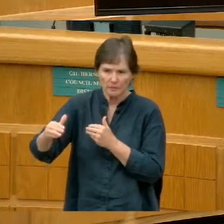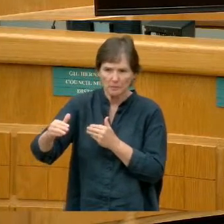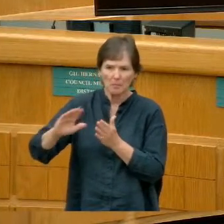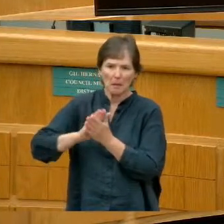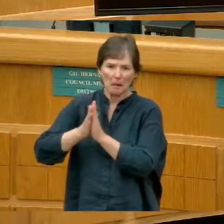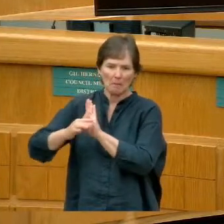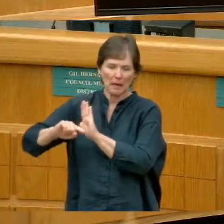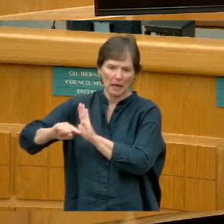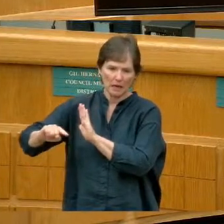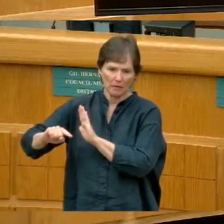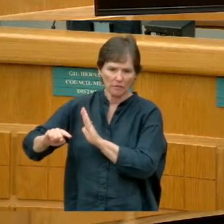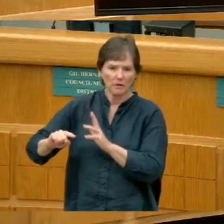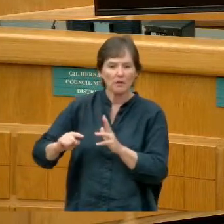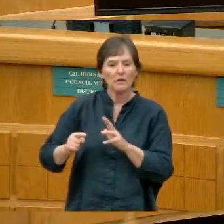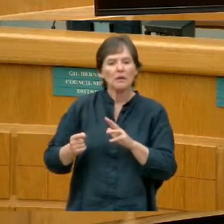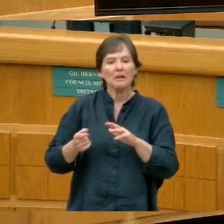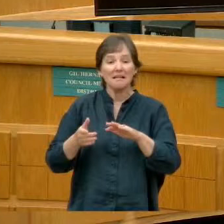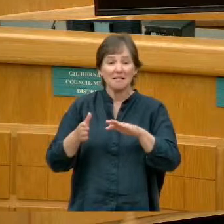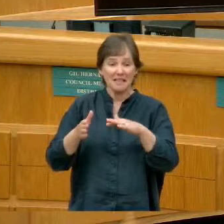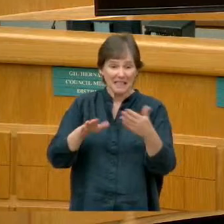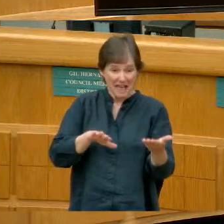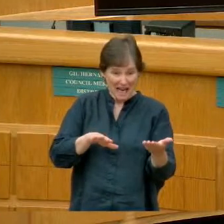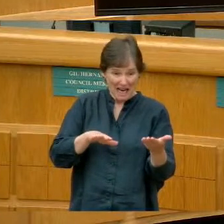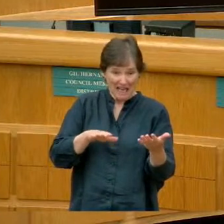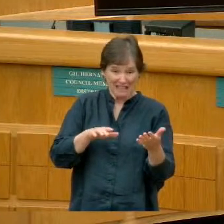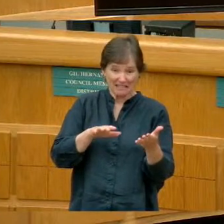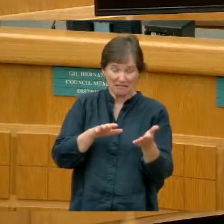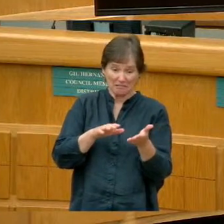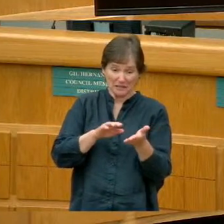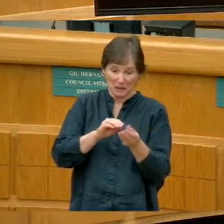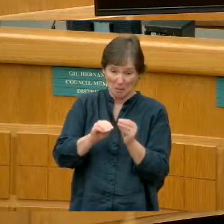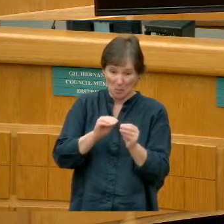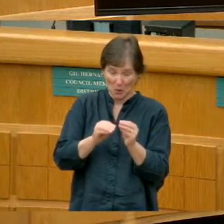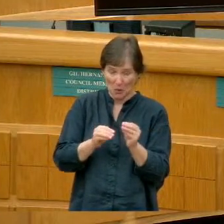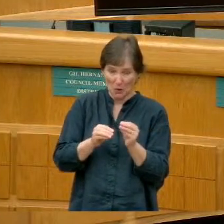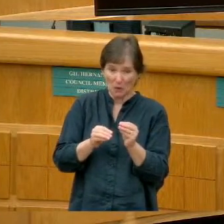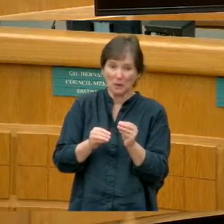to 37, as you can see in this graph today.